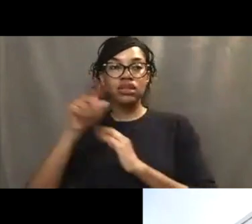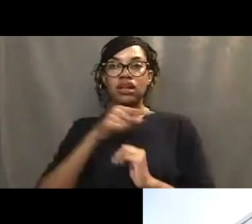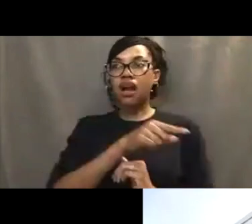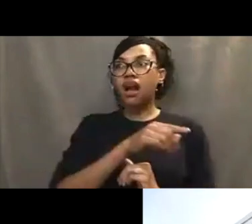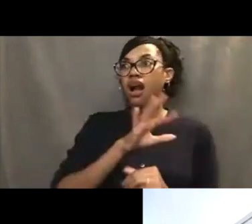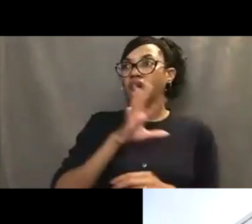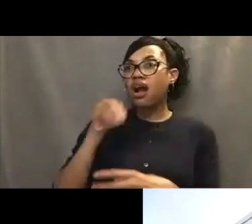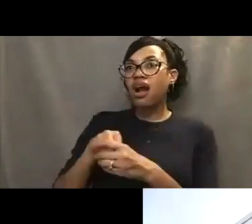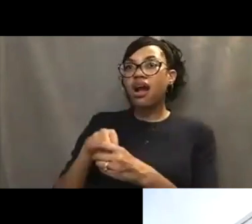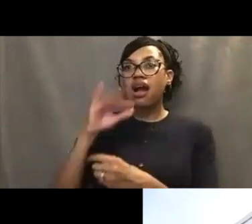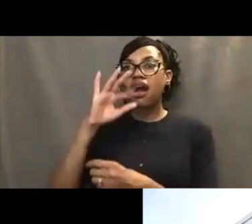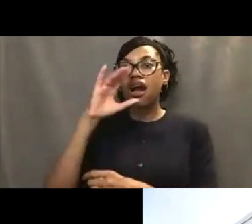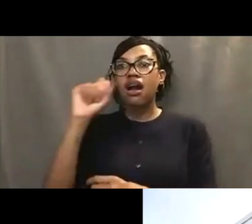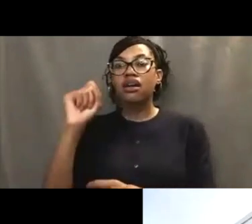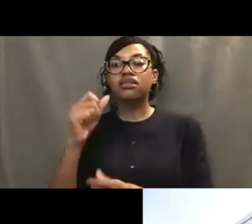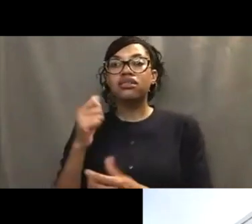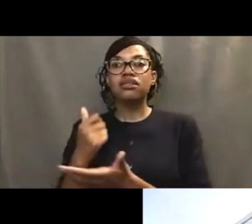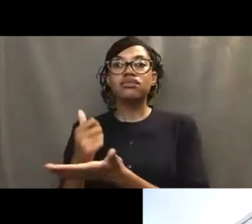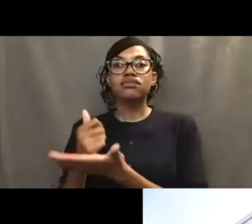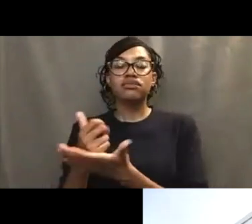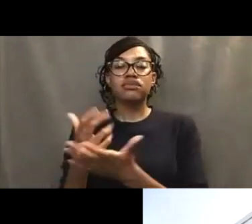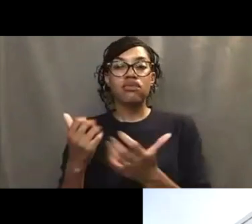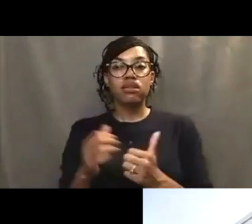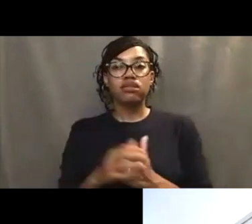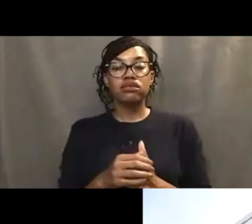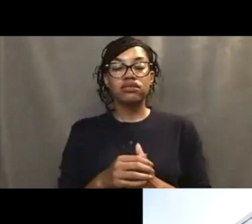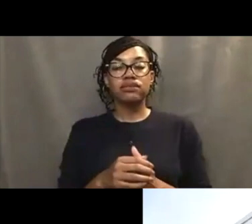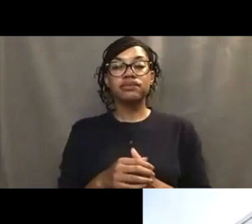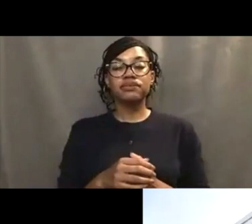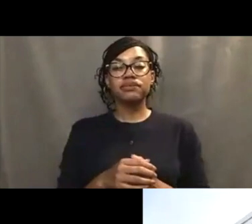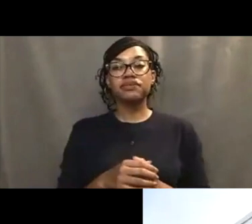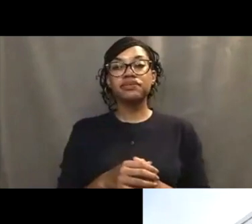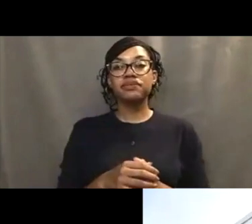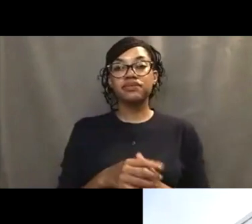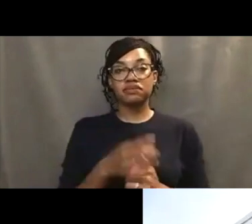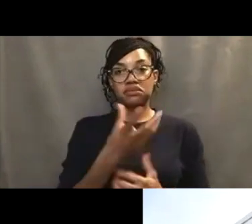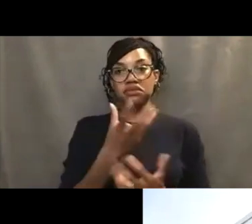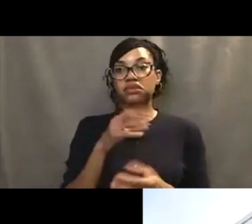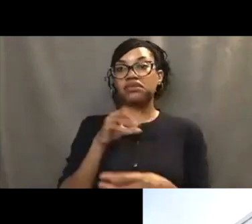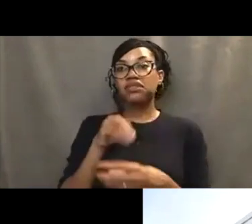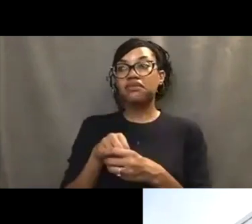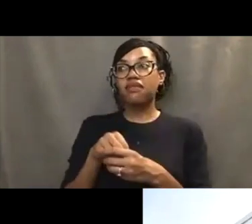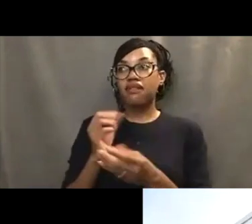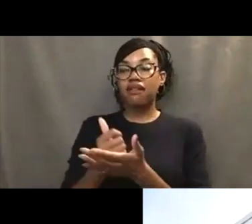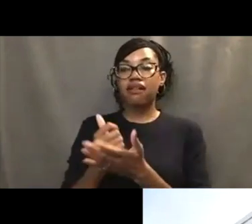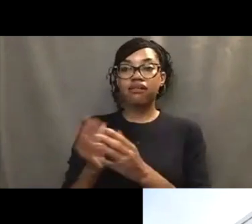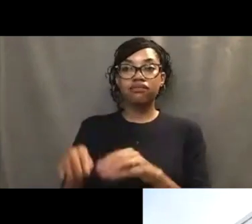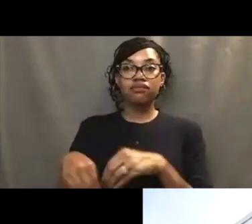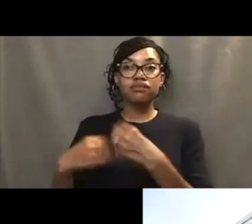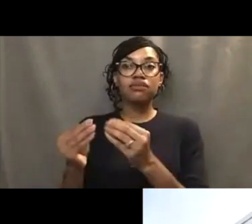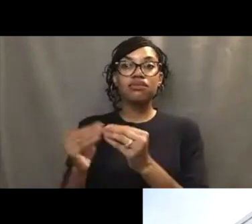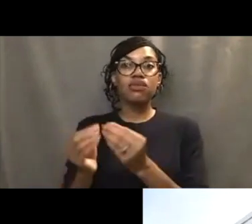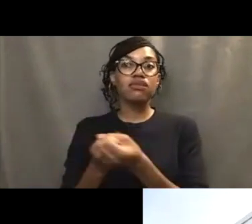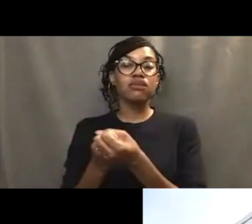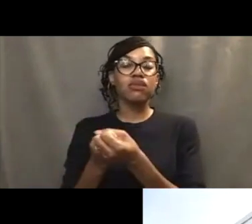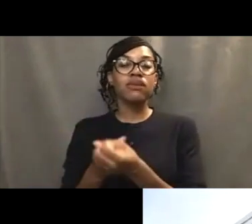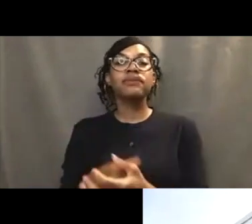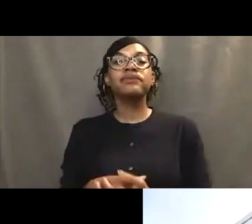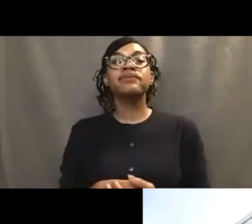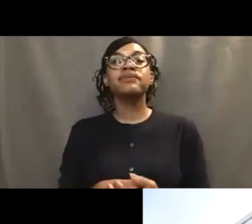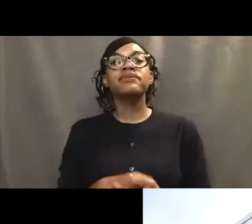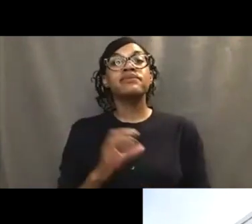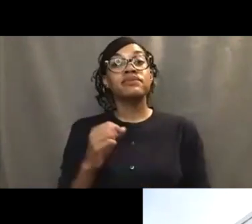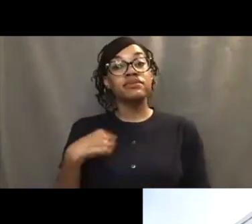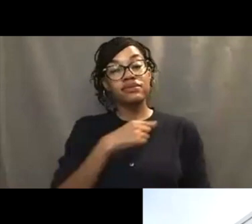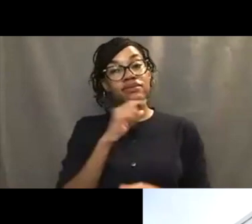work around the issues that are important to them. They want to be a part of that. So, you know, we've actually